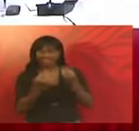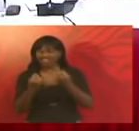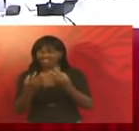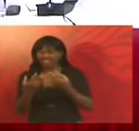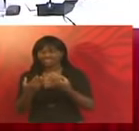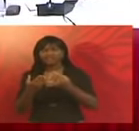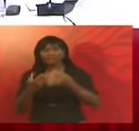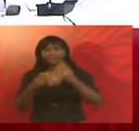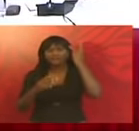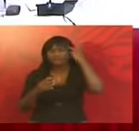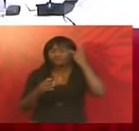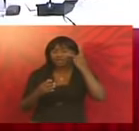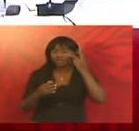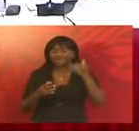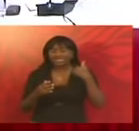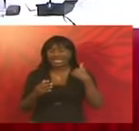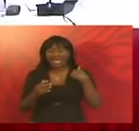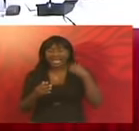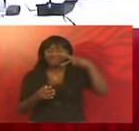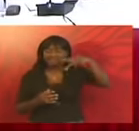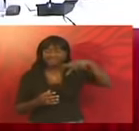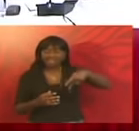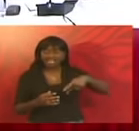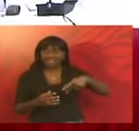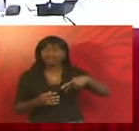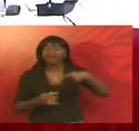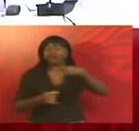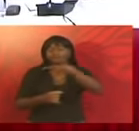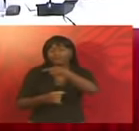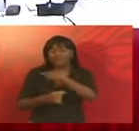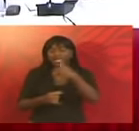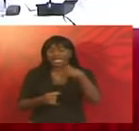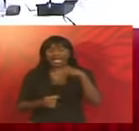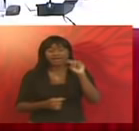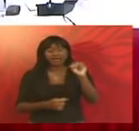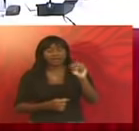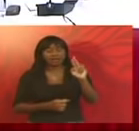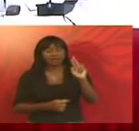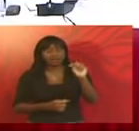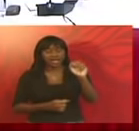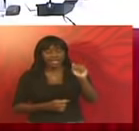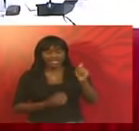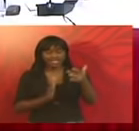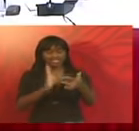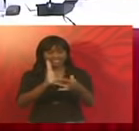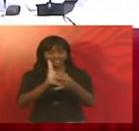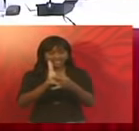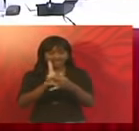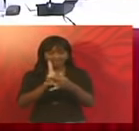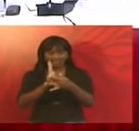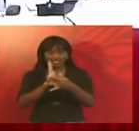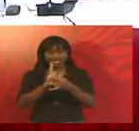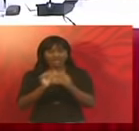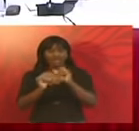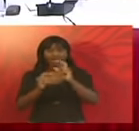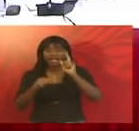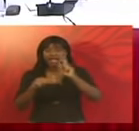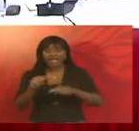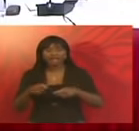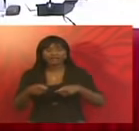group. So we have this Pfizer vaccine carrying the mRNA technology. It's not offered to us, the